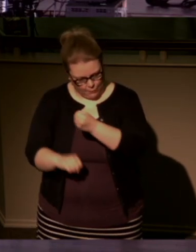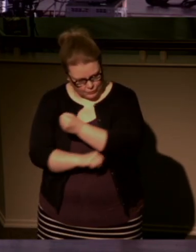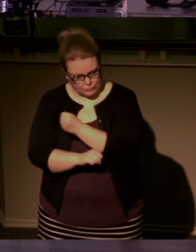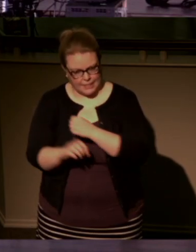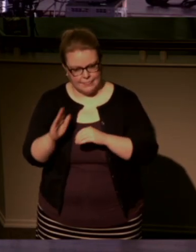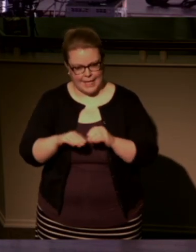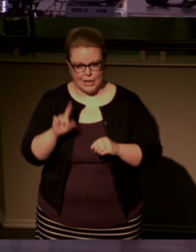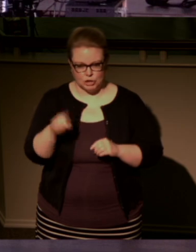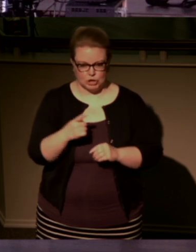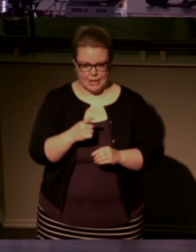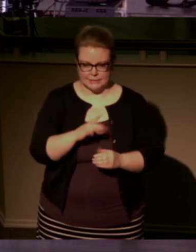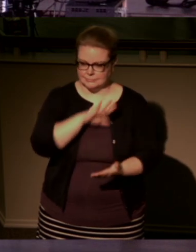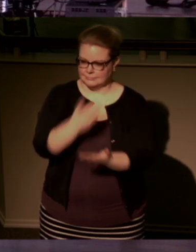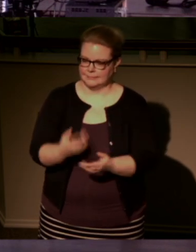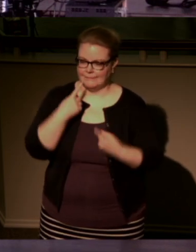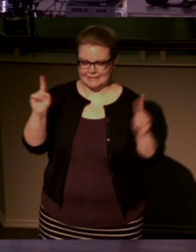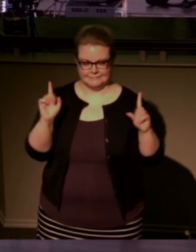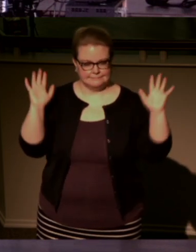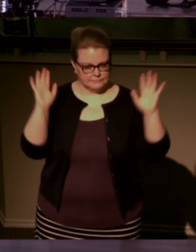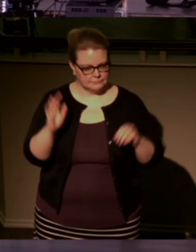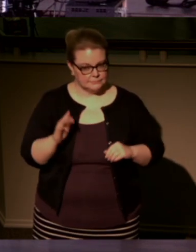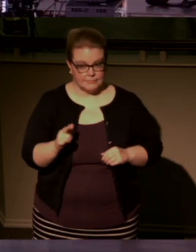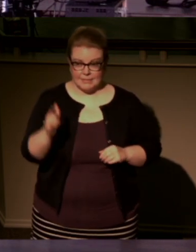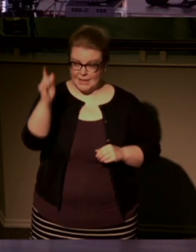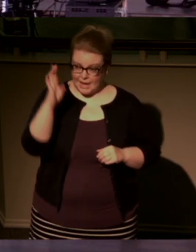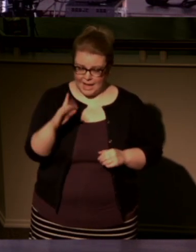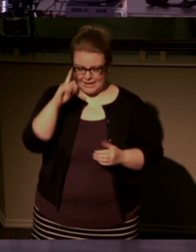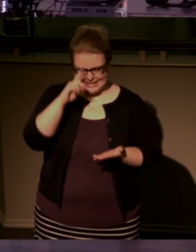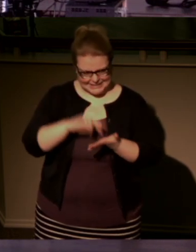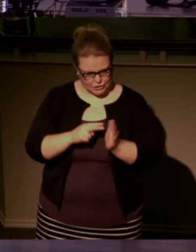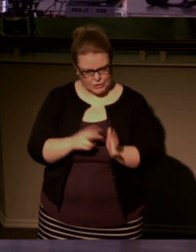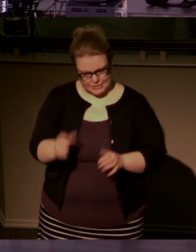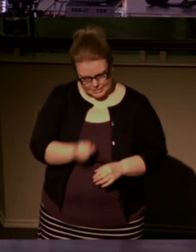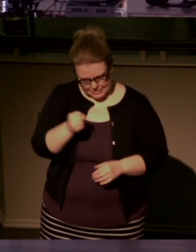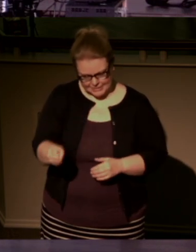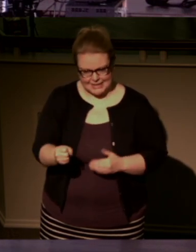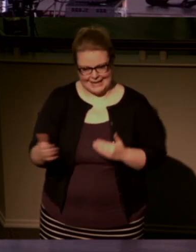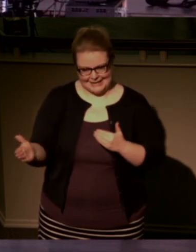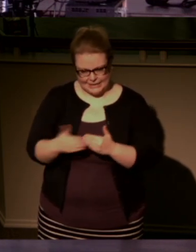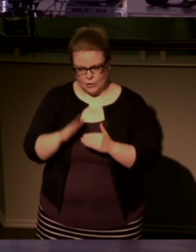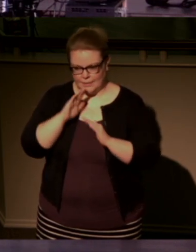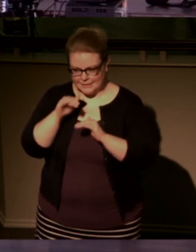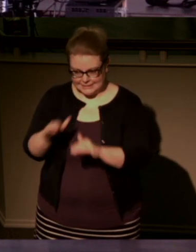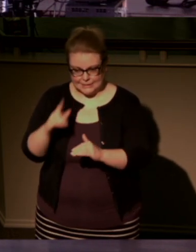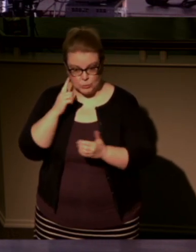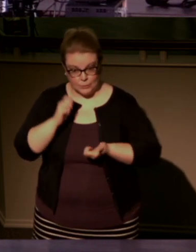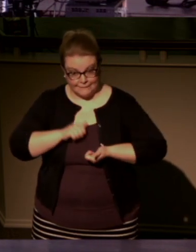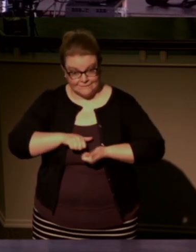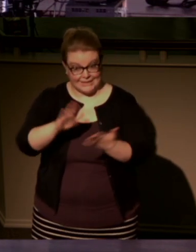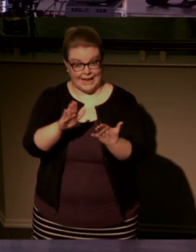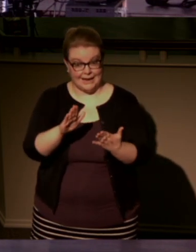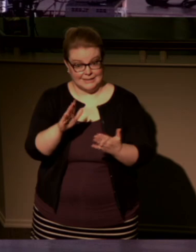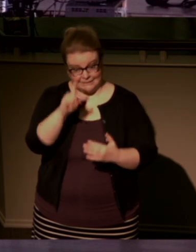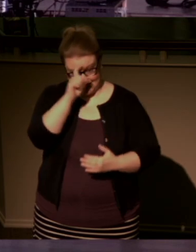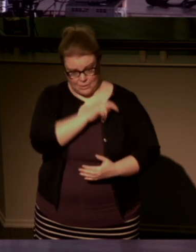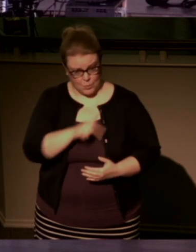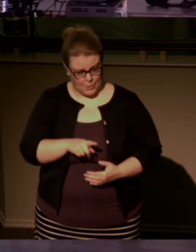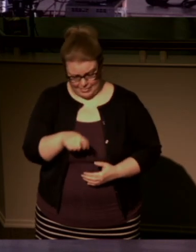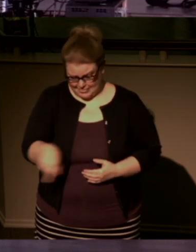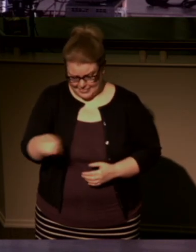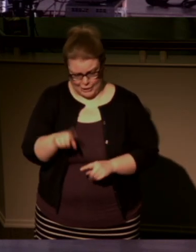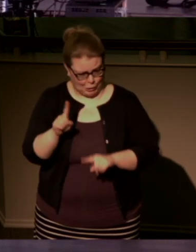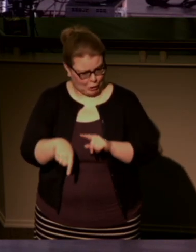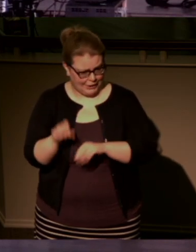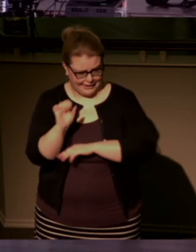them between Pharaoh and the sea. They faced an opponent they could not defeat. I want you to notice something else. They marched out